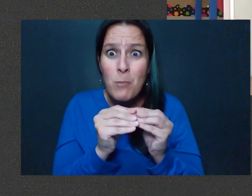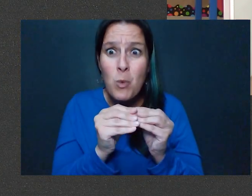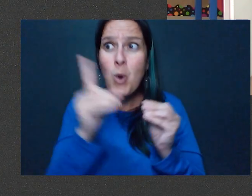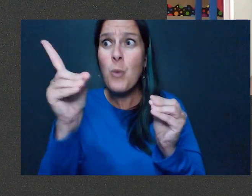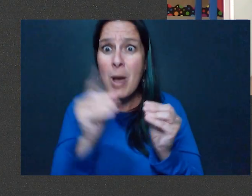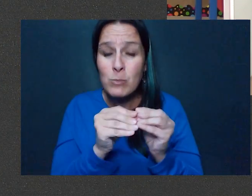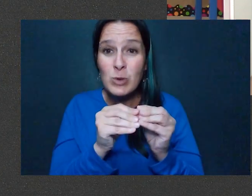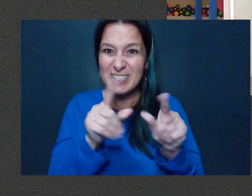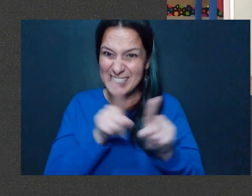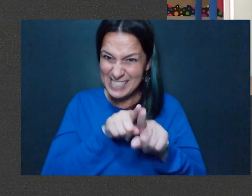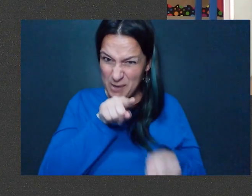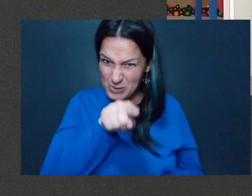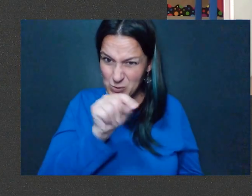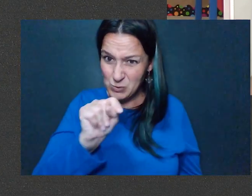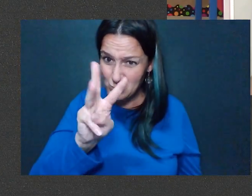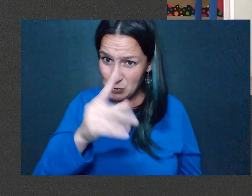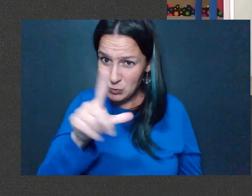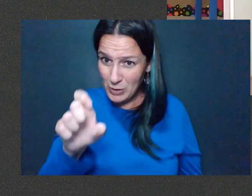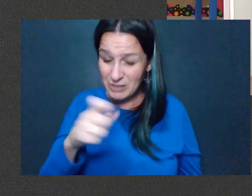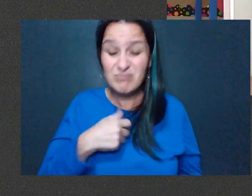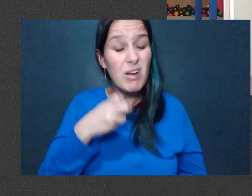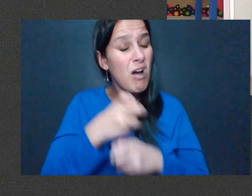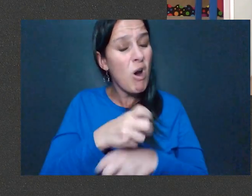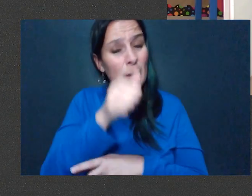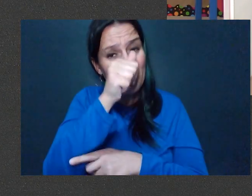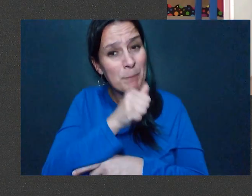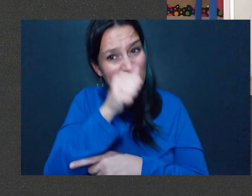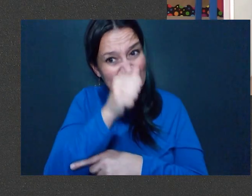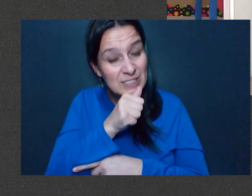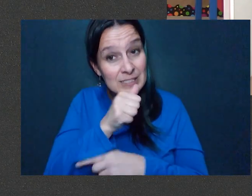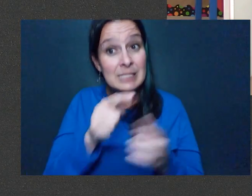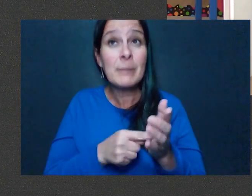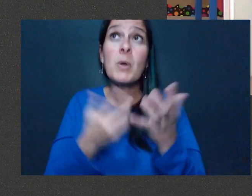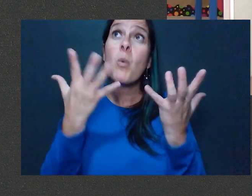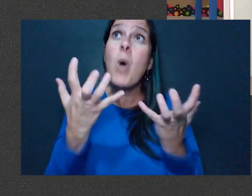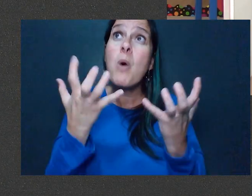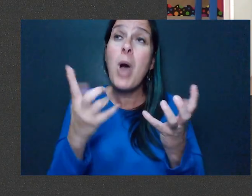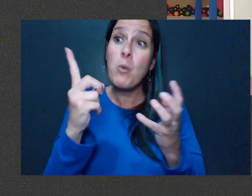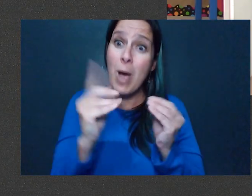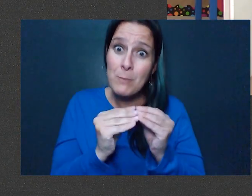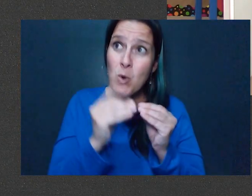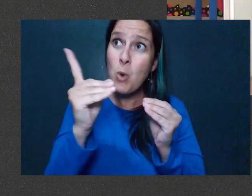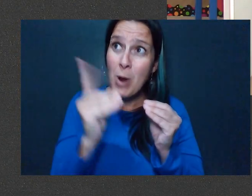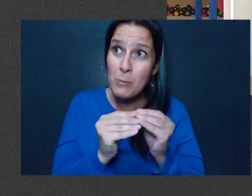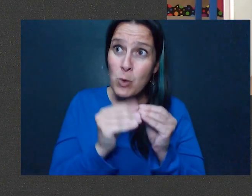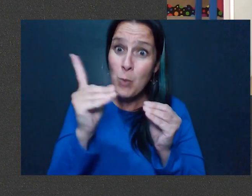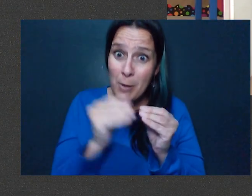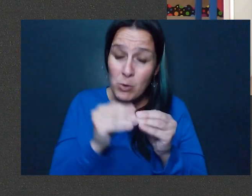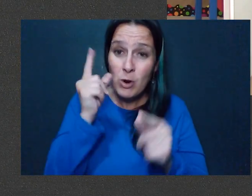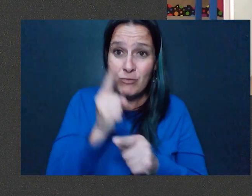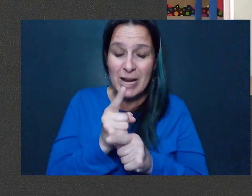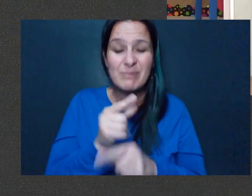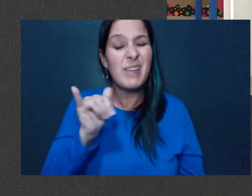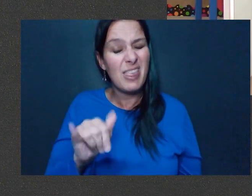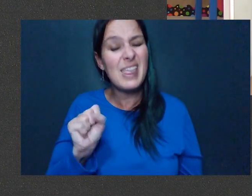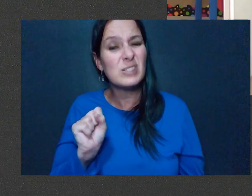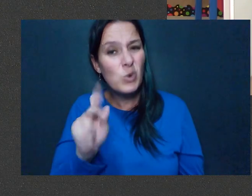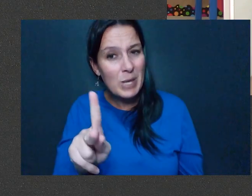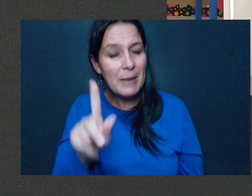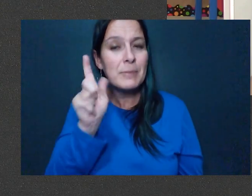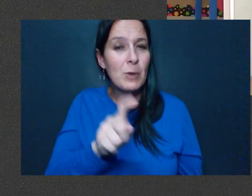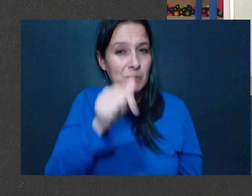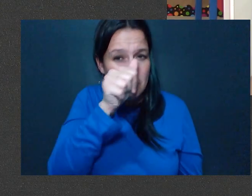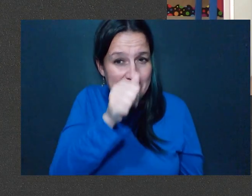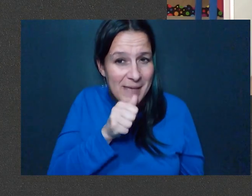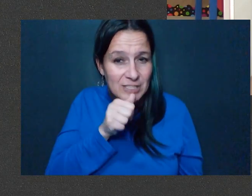did. It's hard to be patient, and sometimes you always want one more, don't you? And that's okay, but you have to be patient